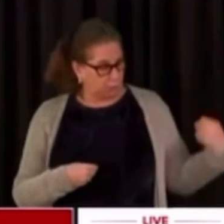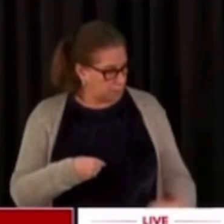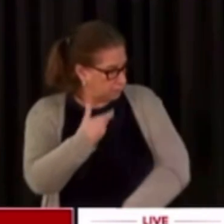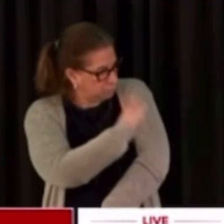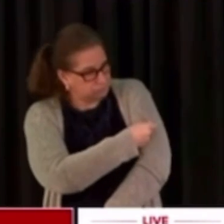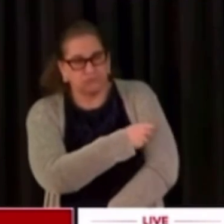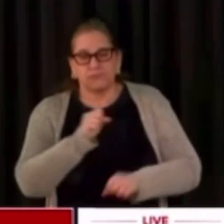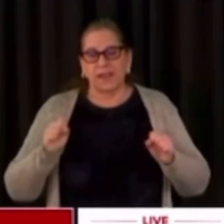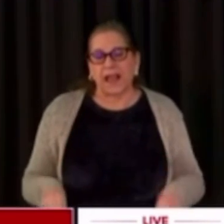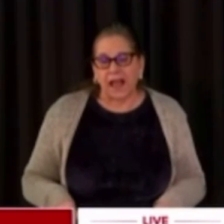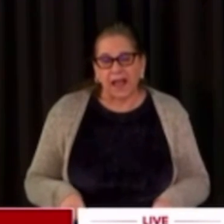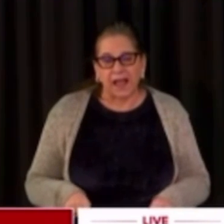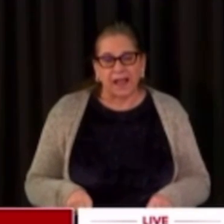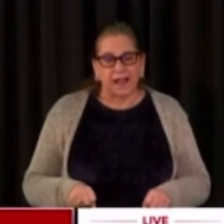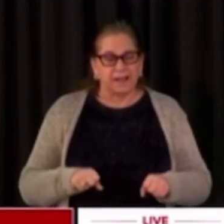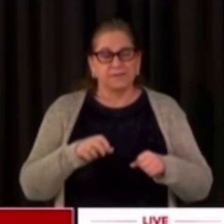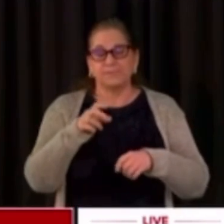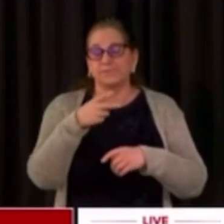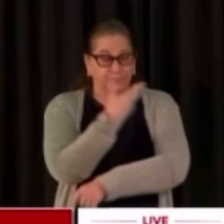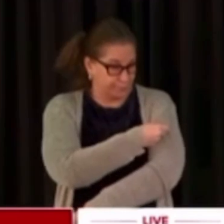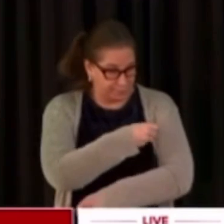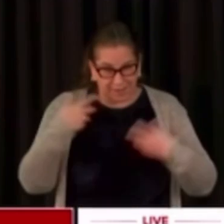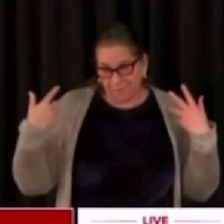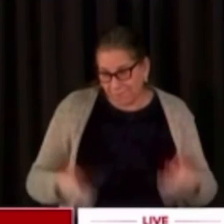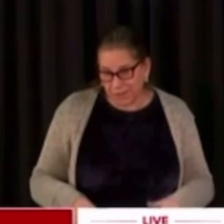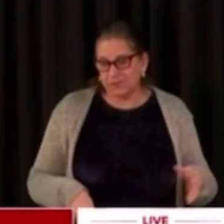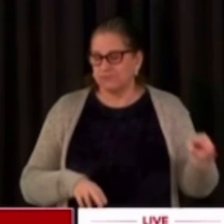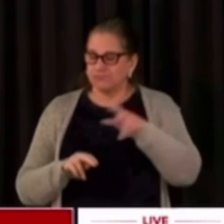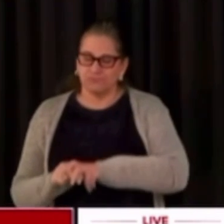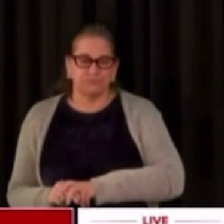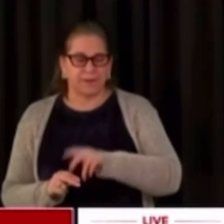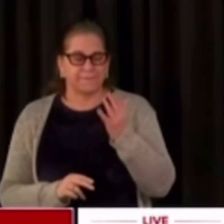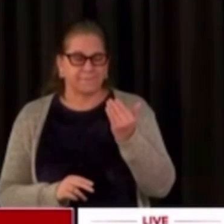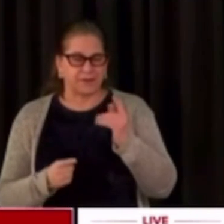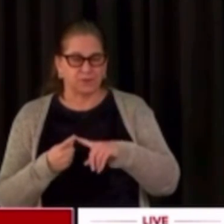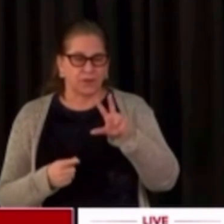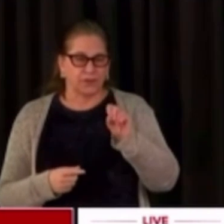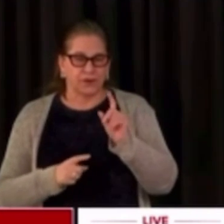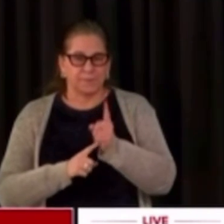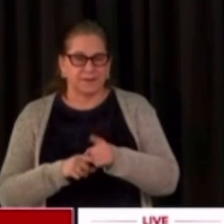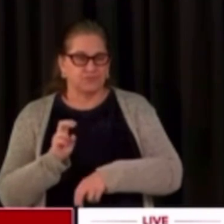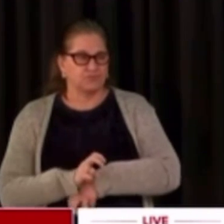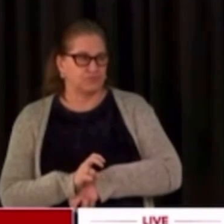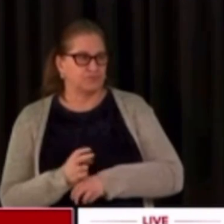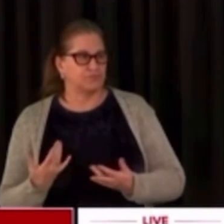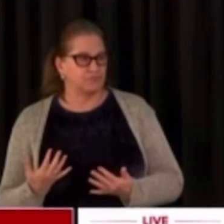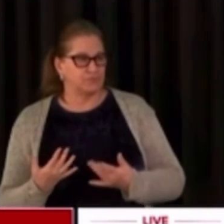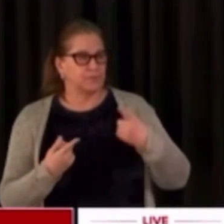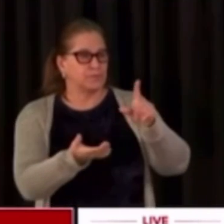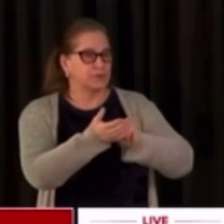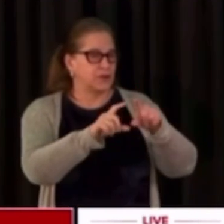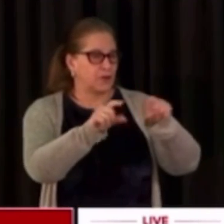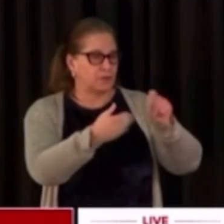30 minutes for observation. You will receive a vaccination card or printout that tells you which COVID